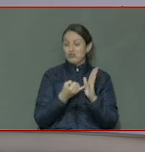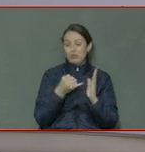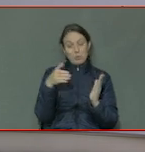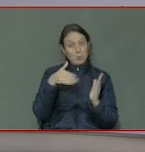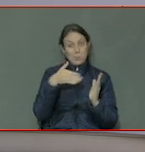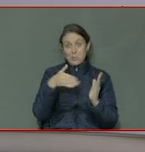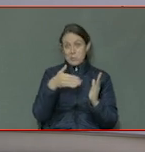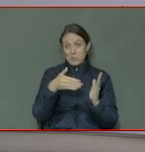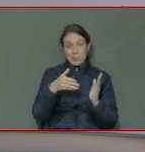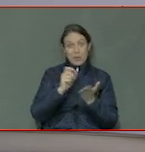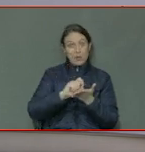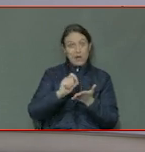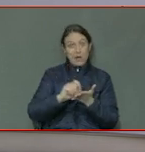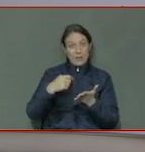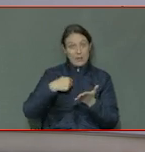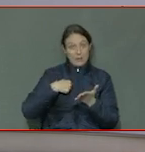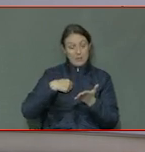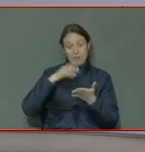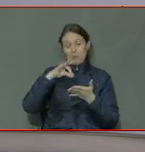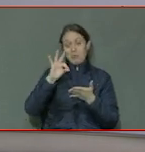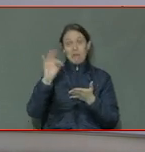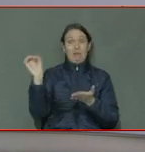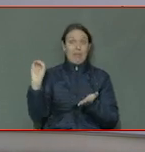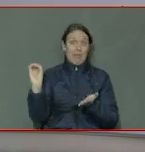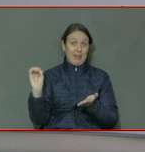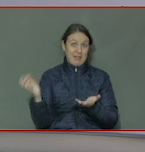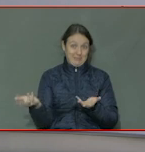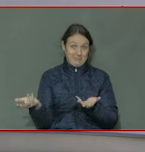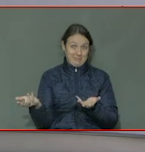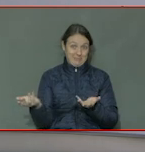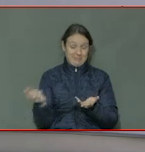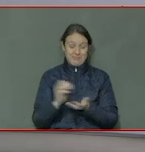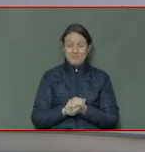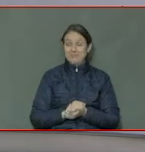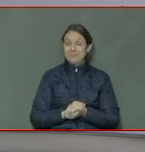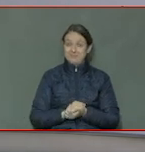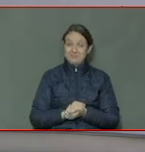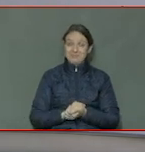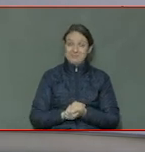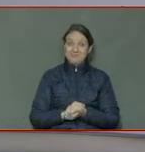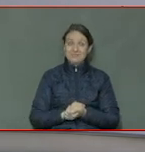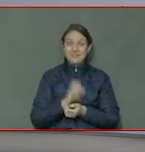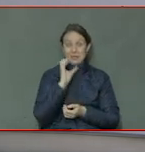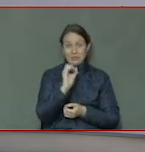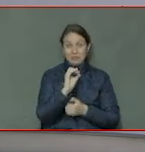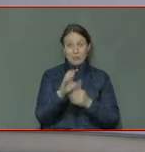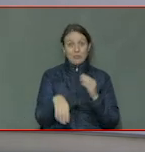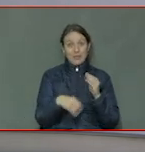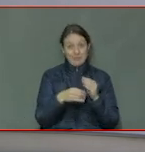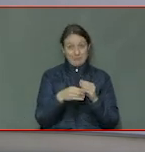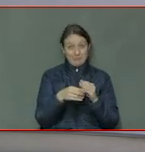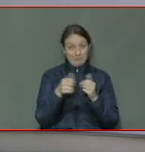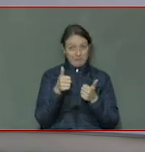also giving you a nothing. Okay. Okay. Other nothing, but that 0 must be there, otherwise you can't get the